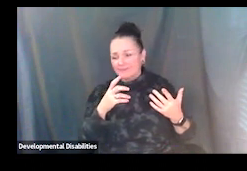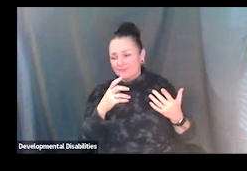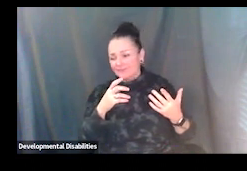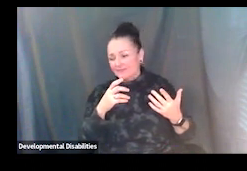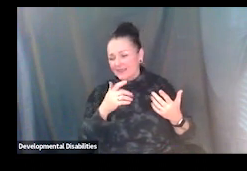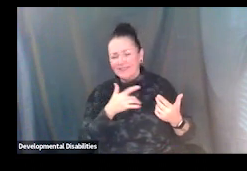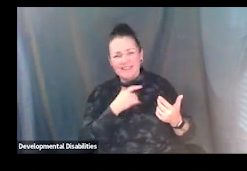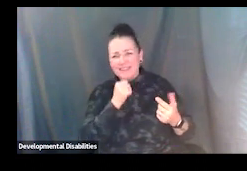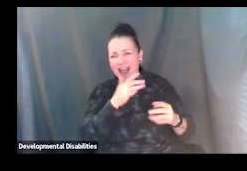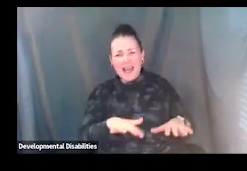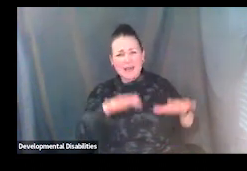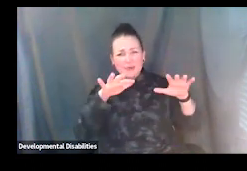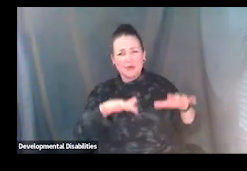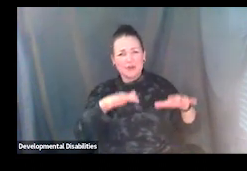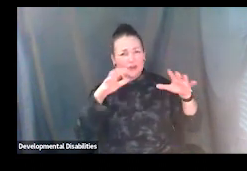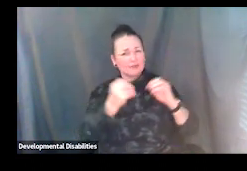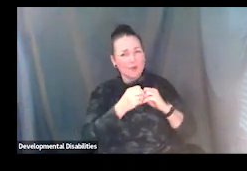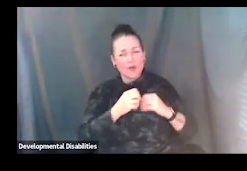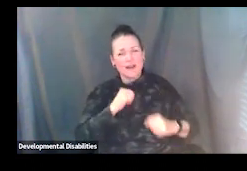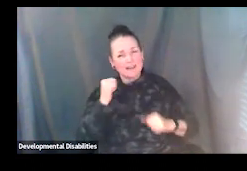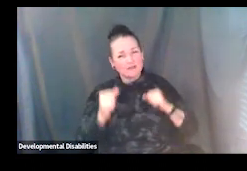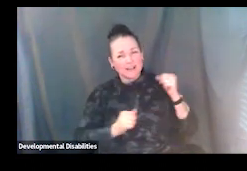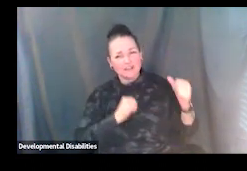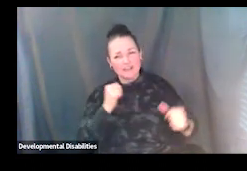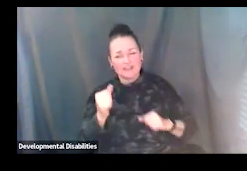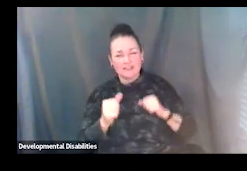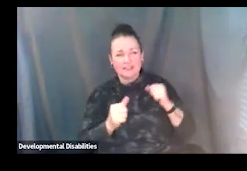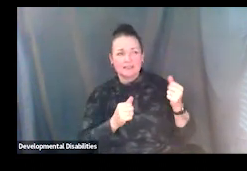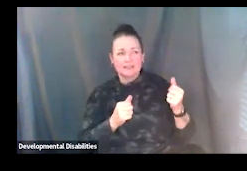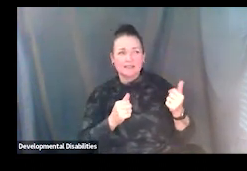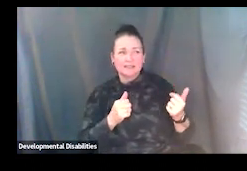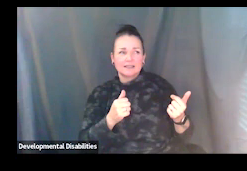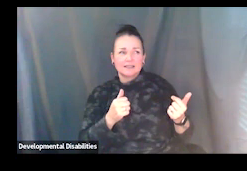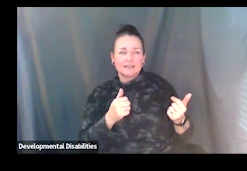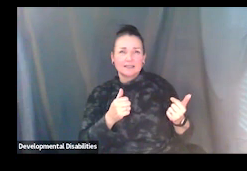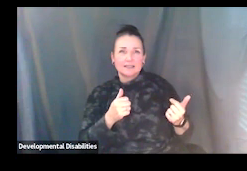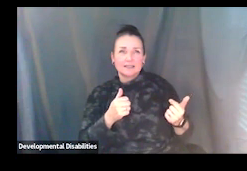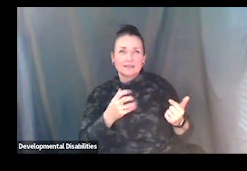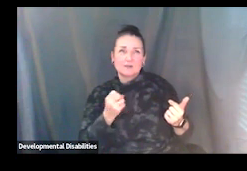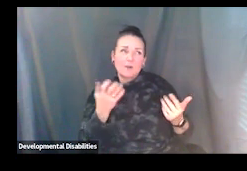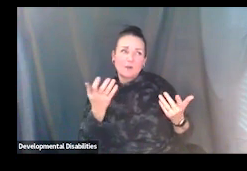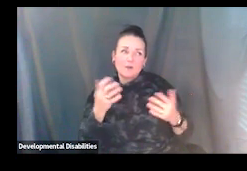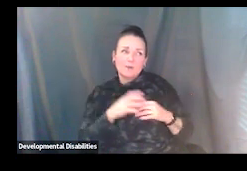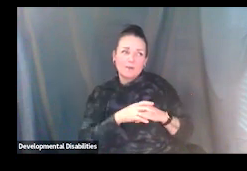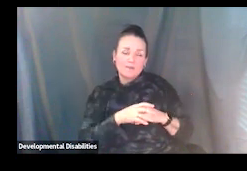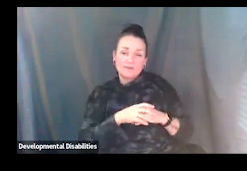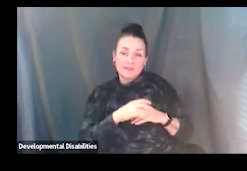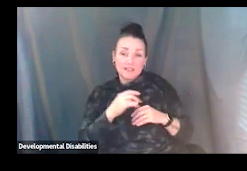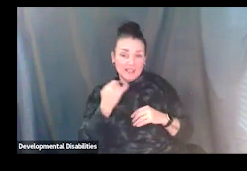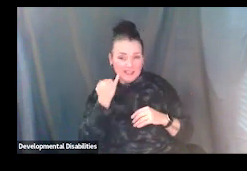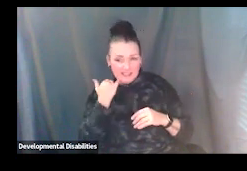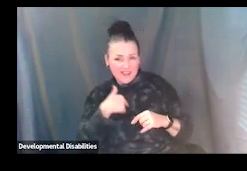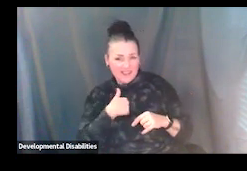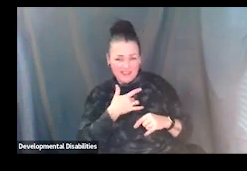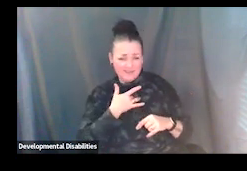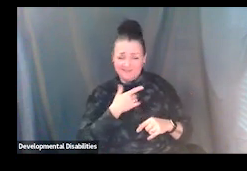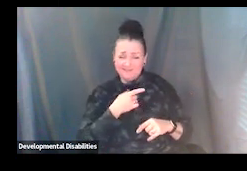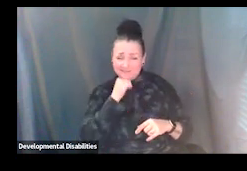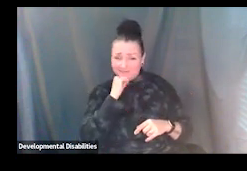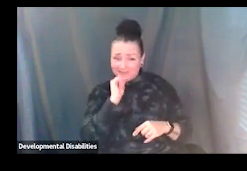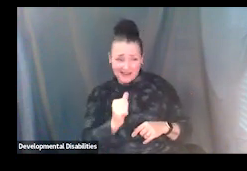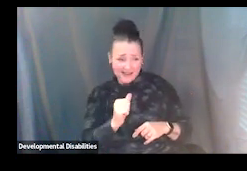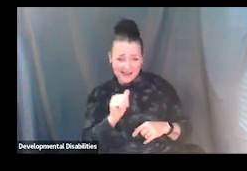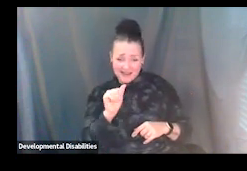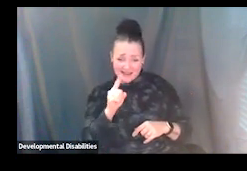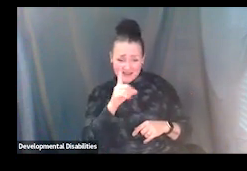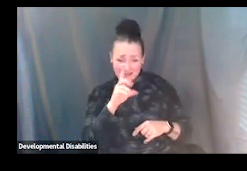There's been a few times where I've been quite certain it's probably ADHD and I've used a stimulant at 5, but it's just when I'm not quite sure what I'm treating and